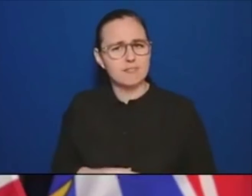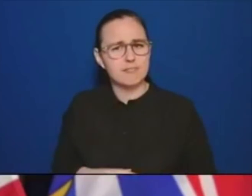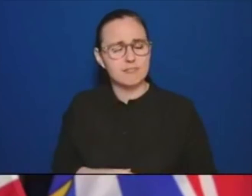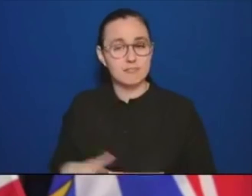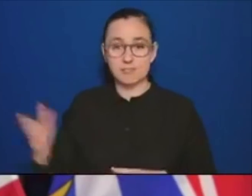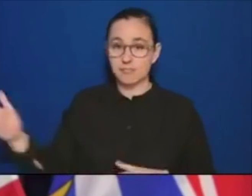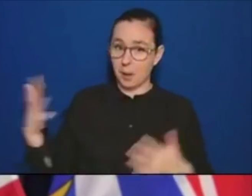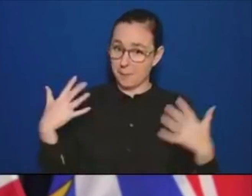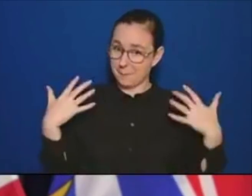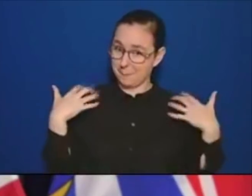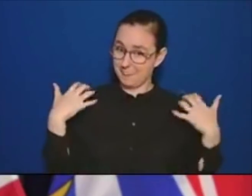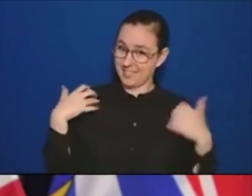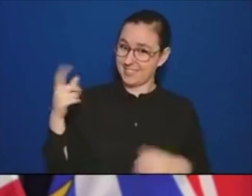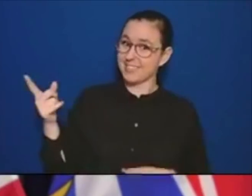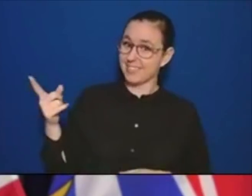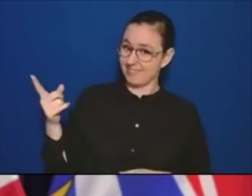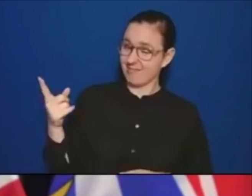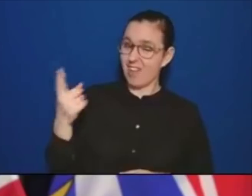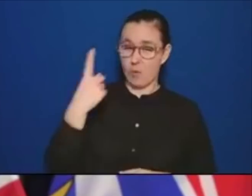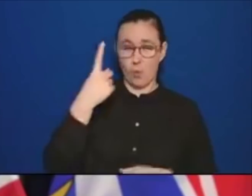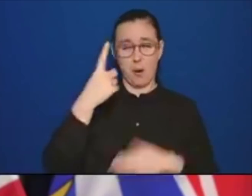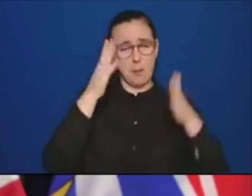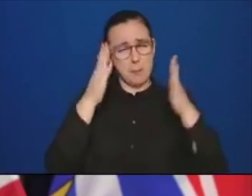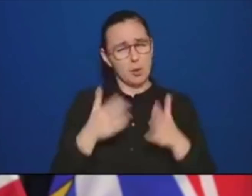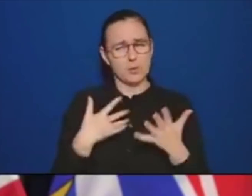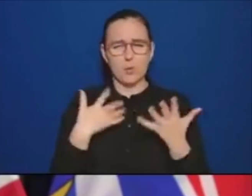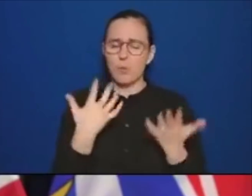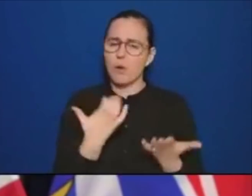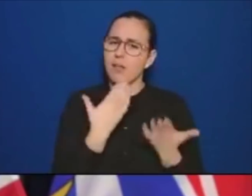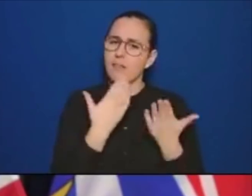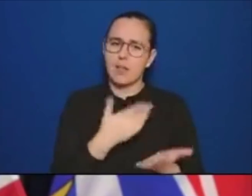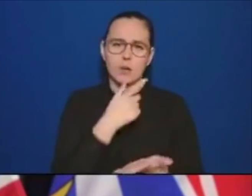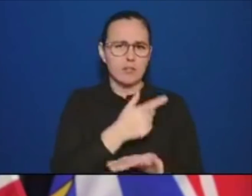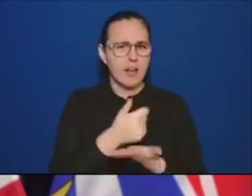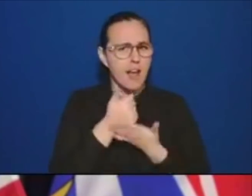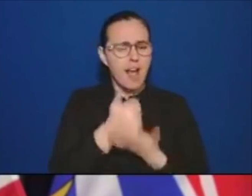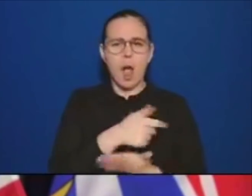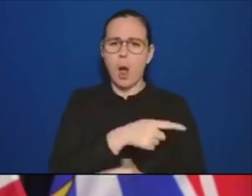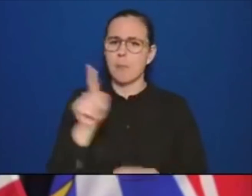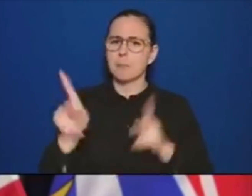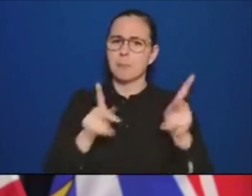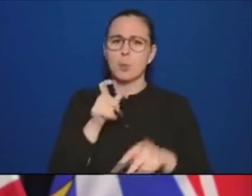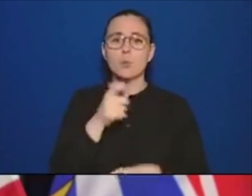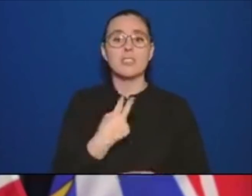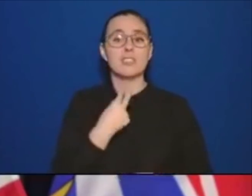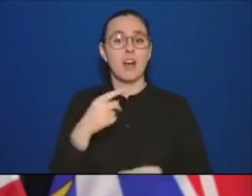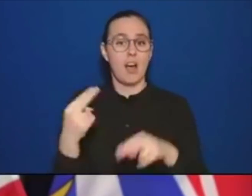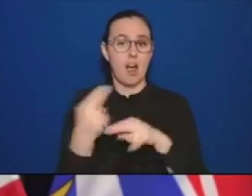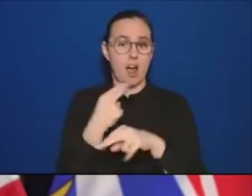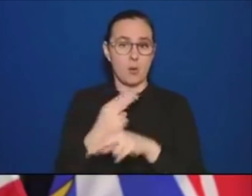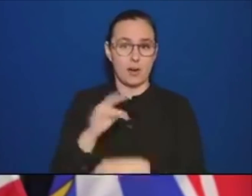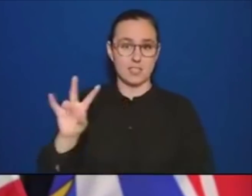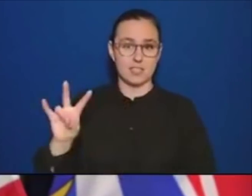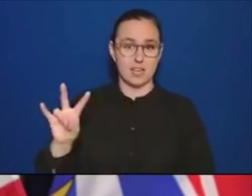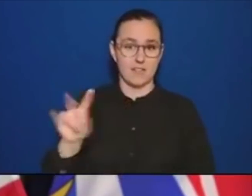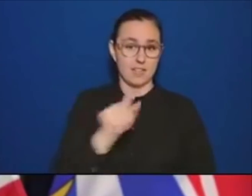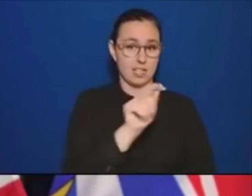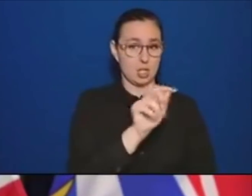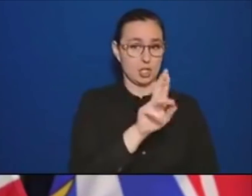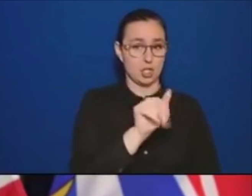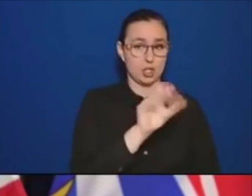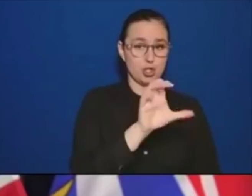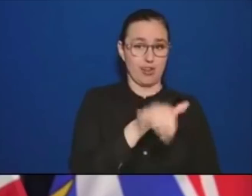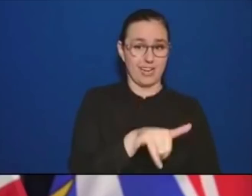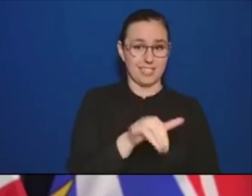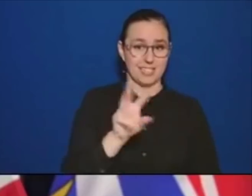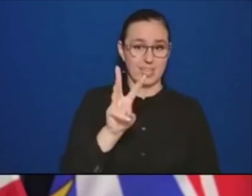today, who helped people who were trapped on Highway 7, Tracy Winnick. She displayed incredible leadership in a